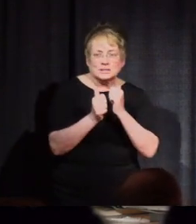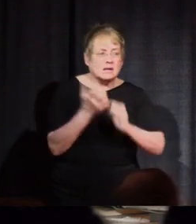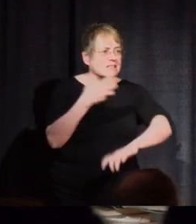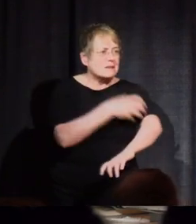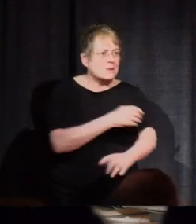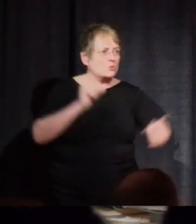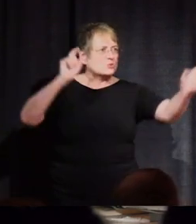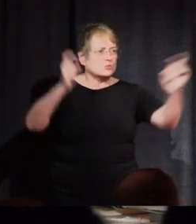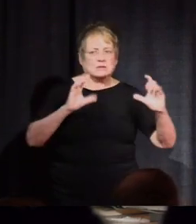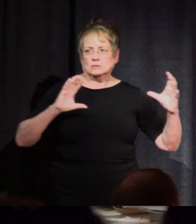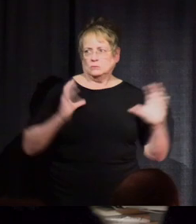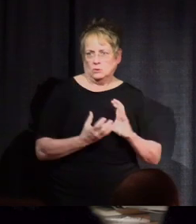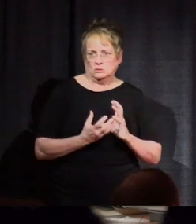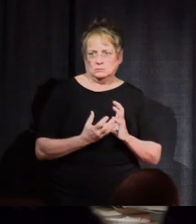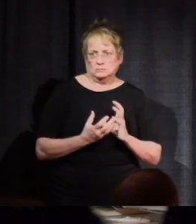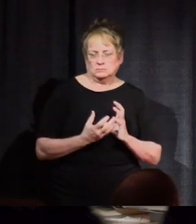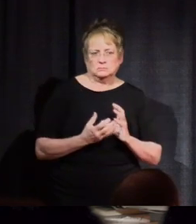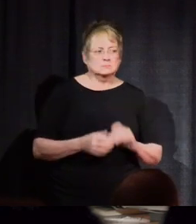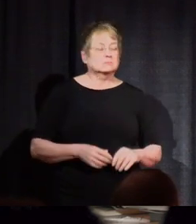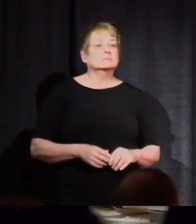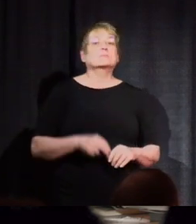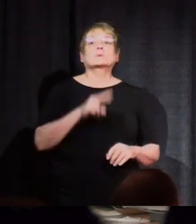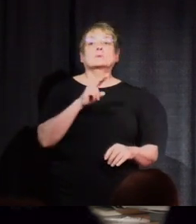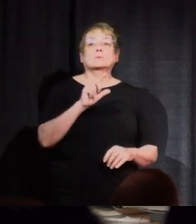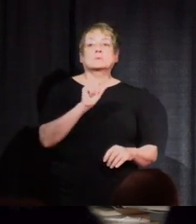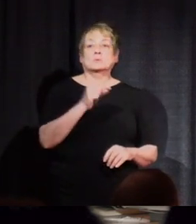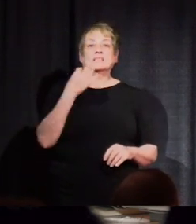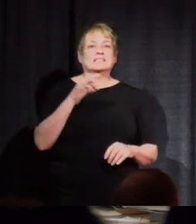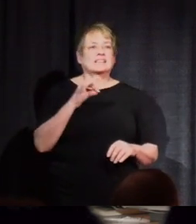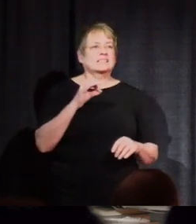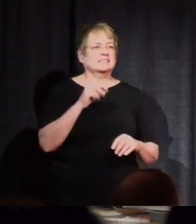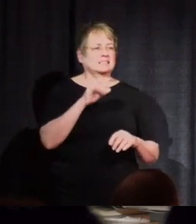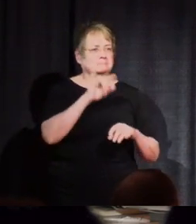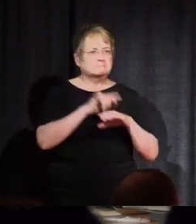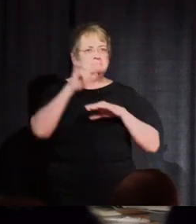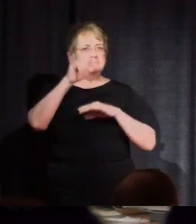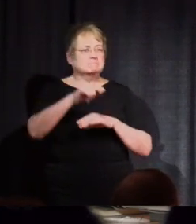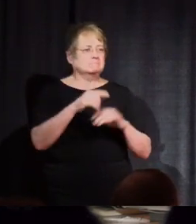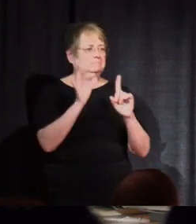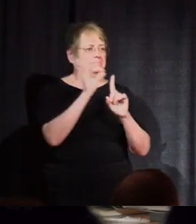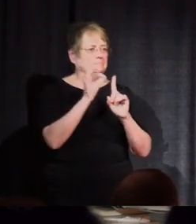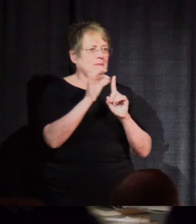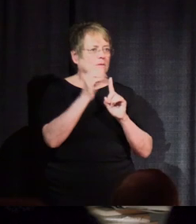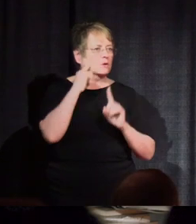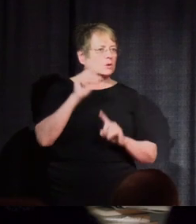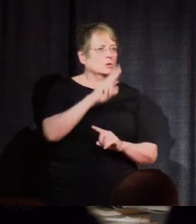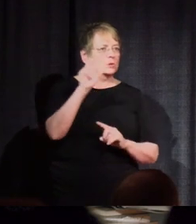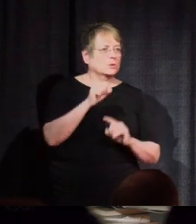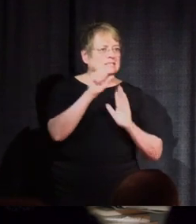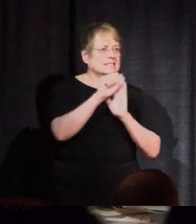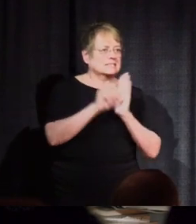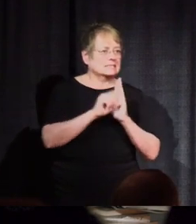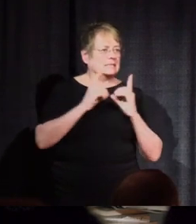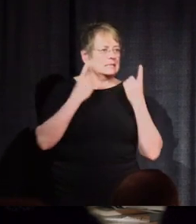change the world in 2019 i traveled to pakistan on a u.s state department mission looking how